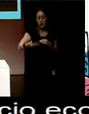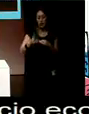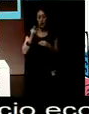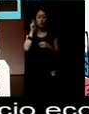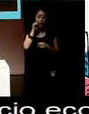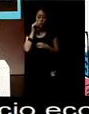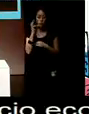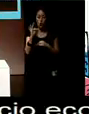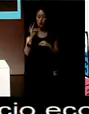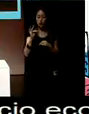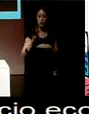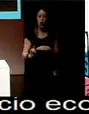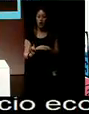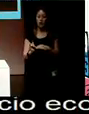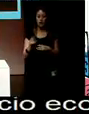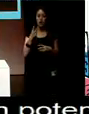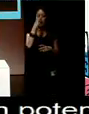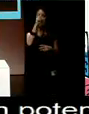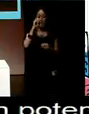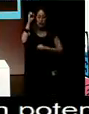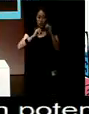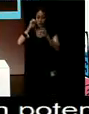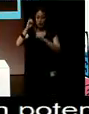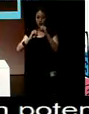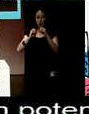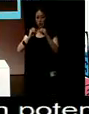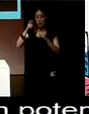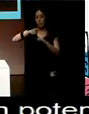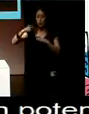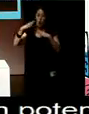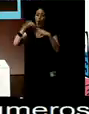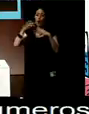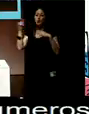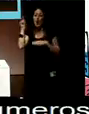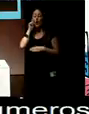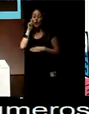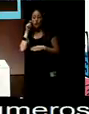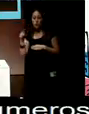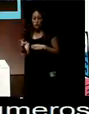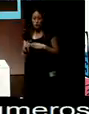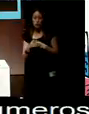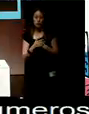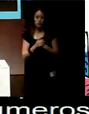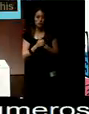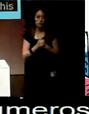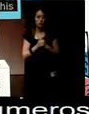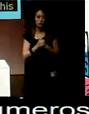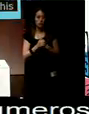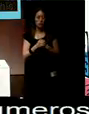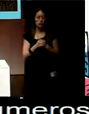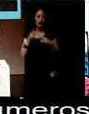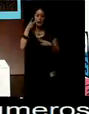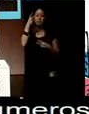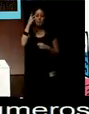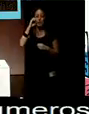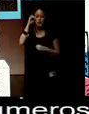customer base is lost. So this is a figure that speaks for itself. People with disabilities